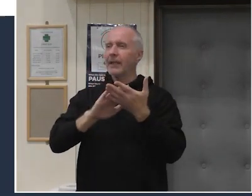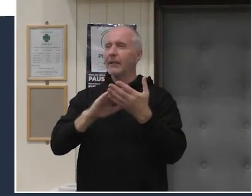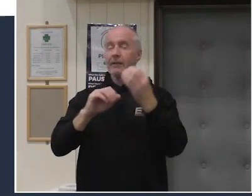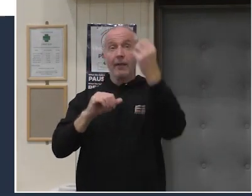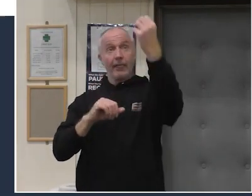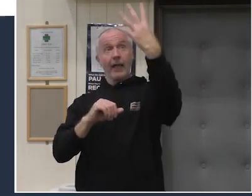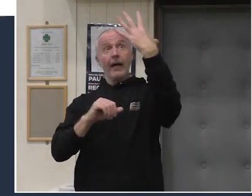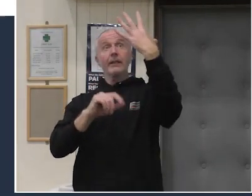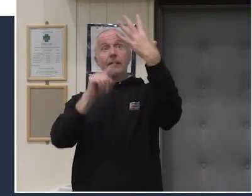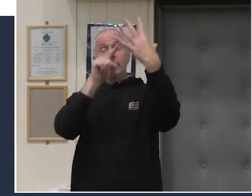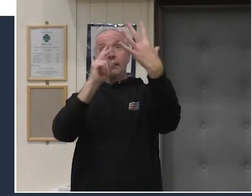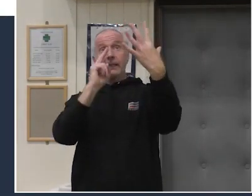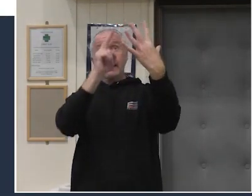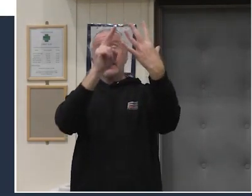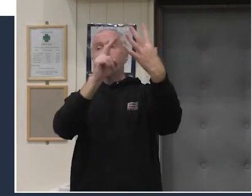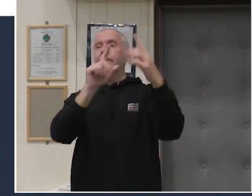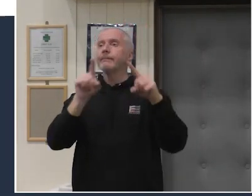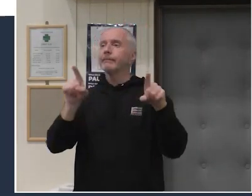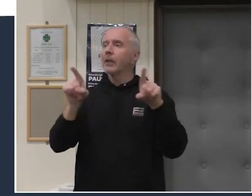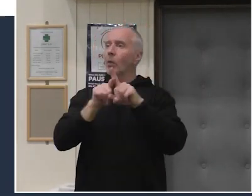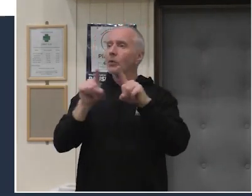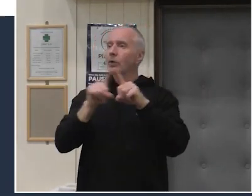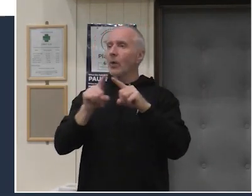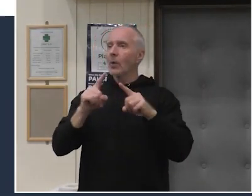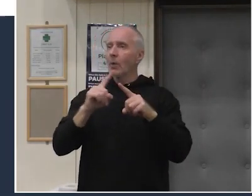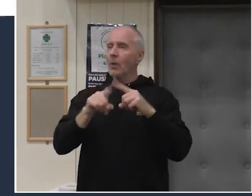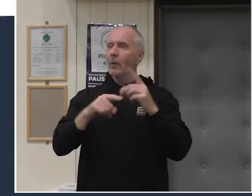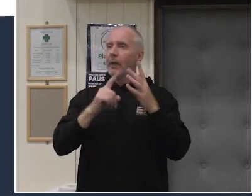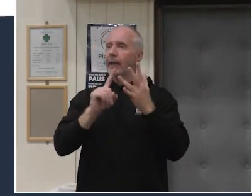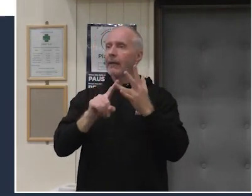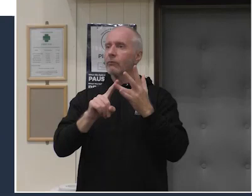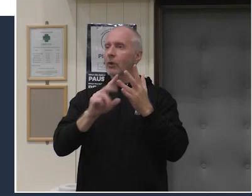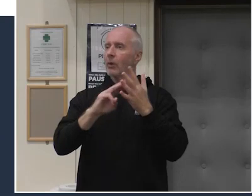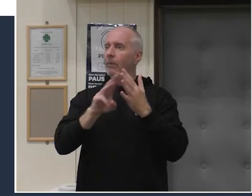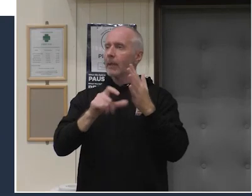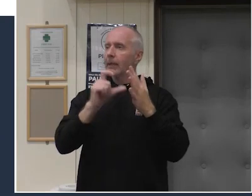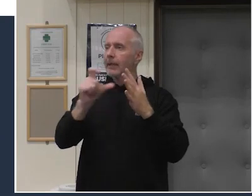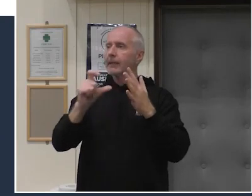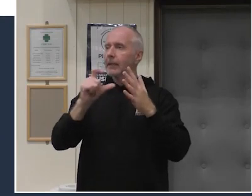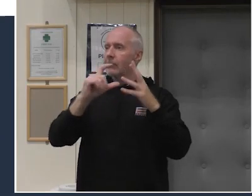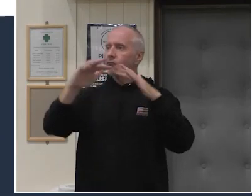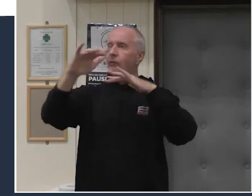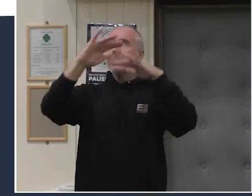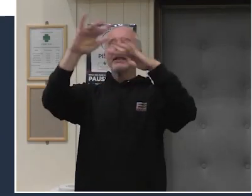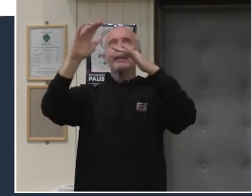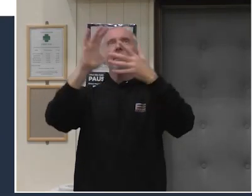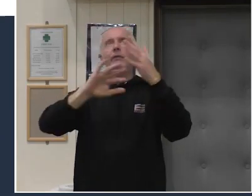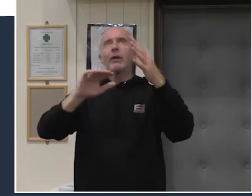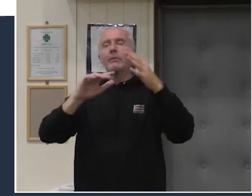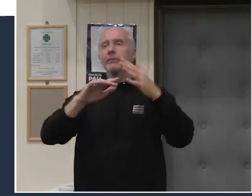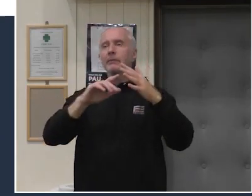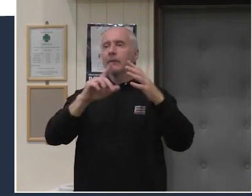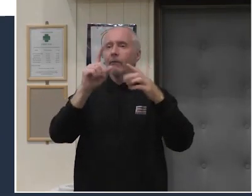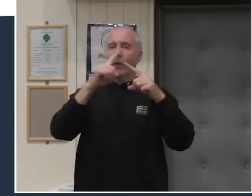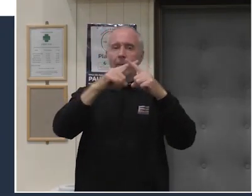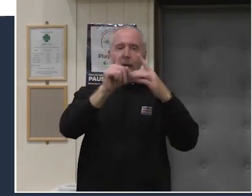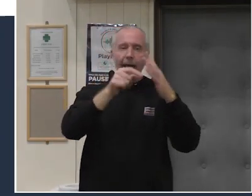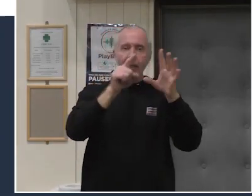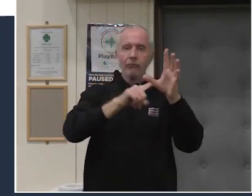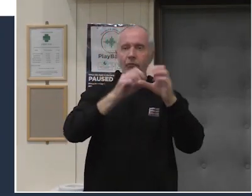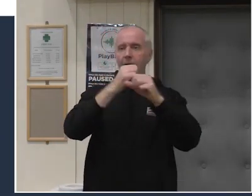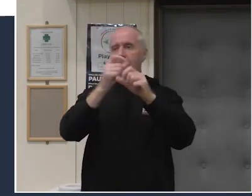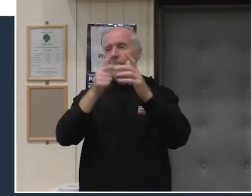visible stuff, we're talking about all of the electromagnetic radiation. So all the way from X-rays,